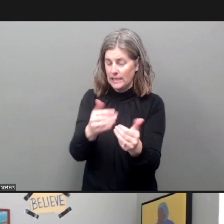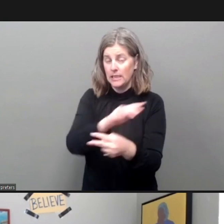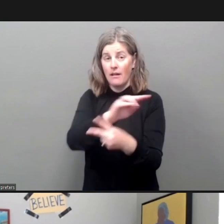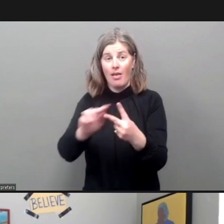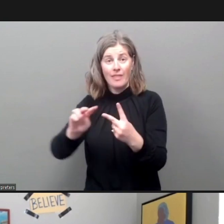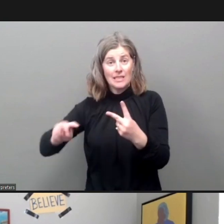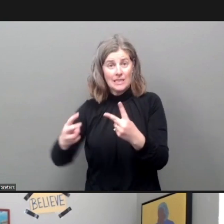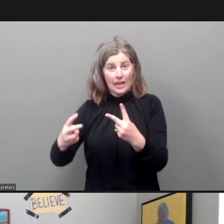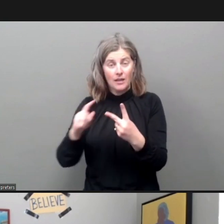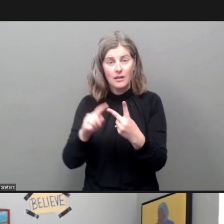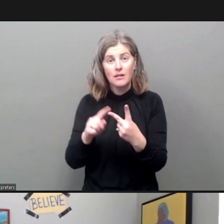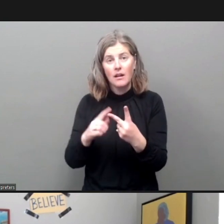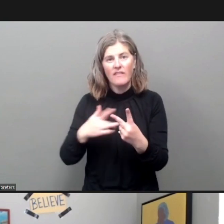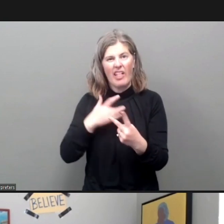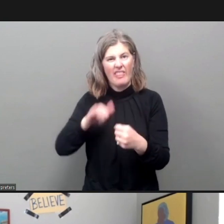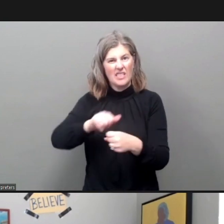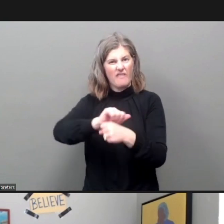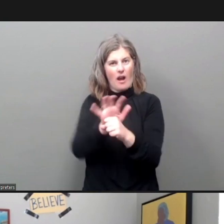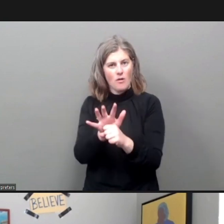that this virus